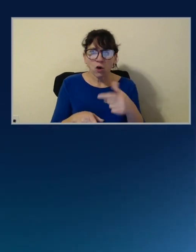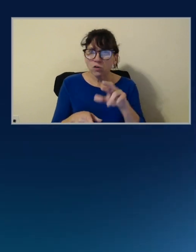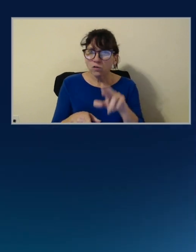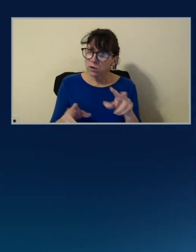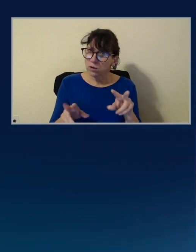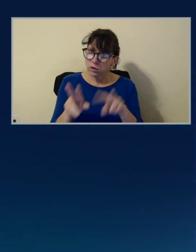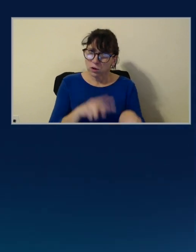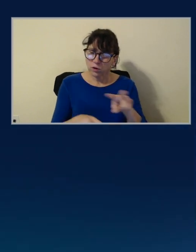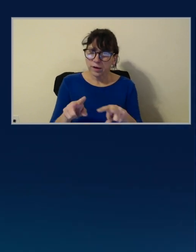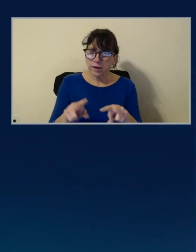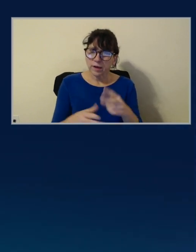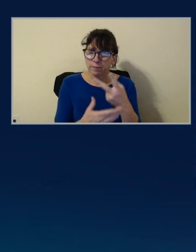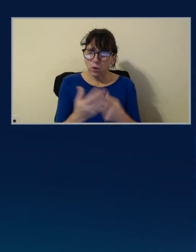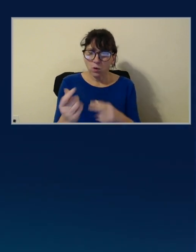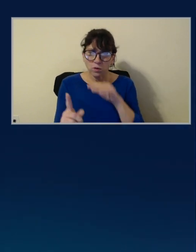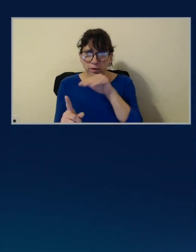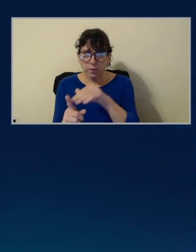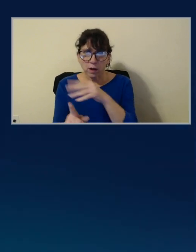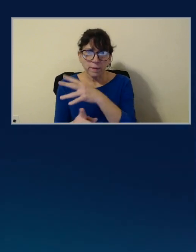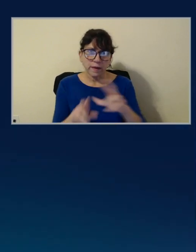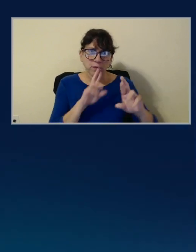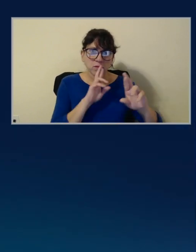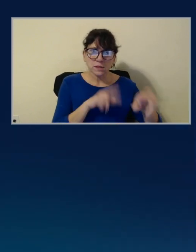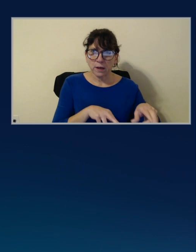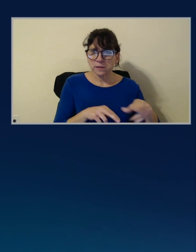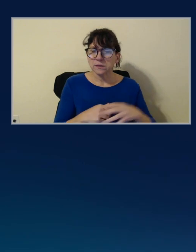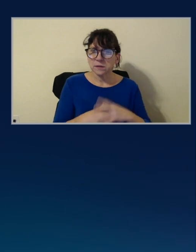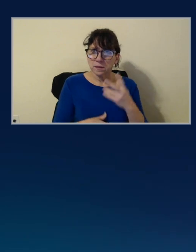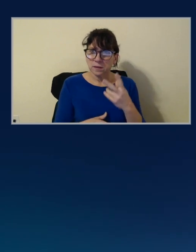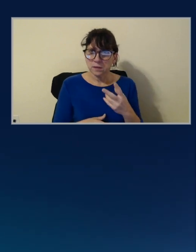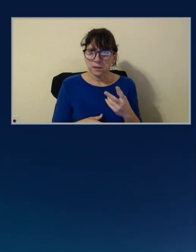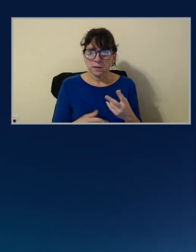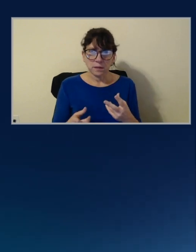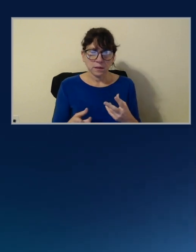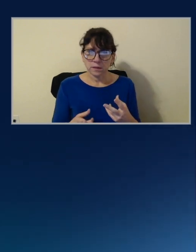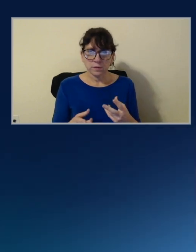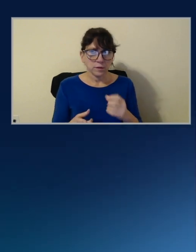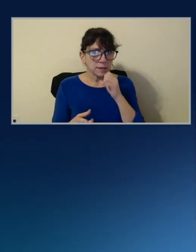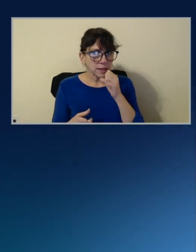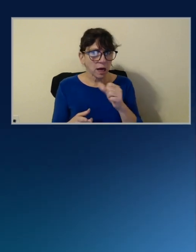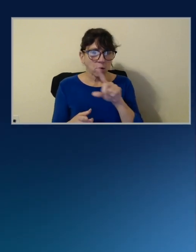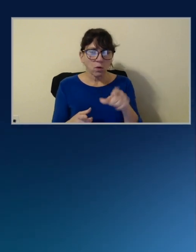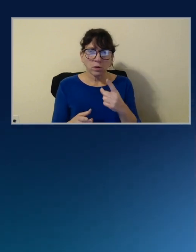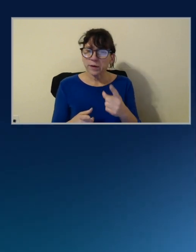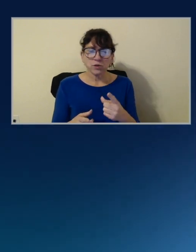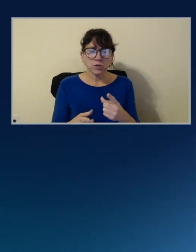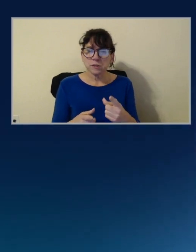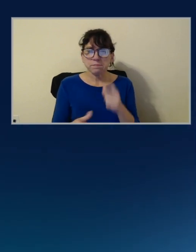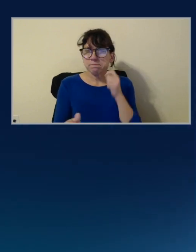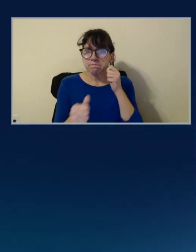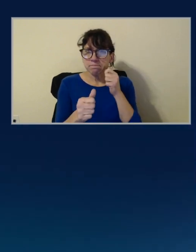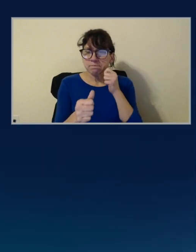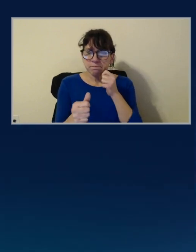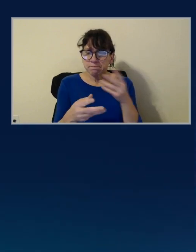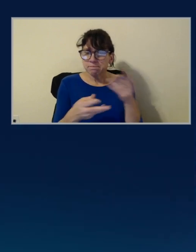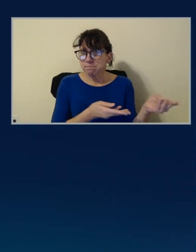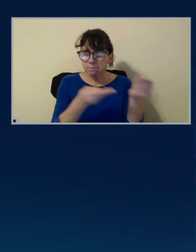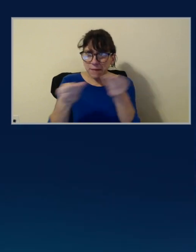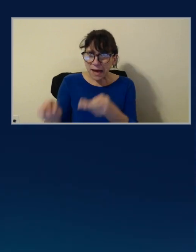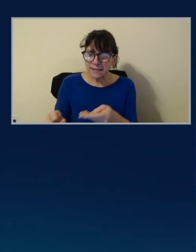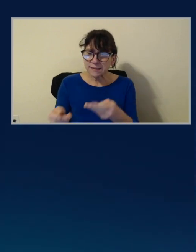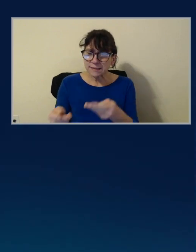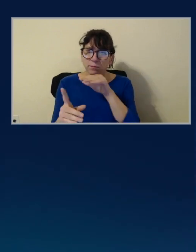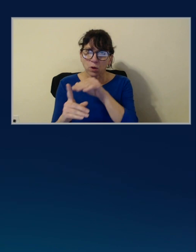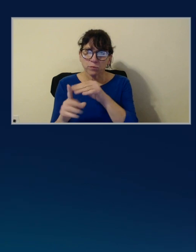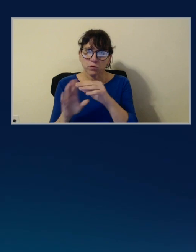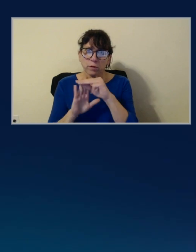prompt and the response of a model. Okay, so it's right. Well, so actually, it doesn't just blindly pass the prompt to the model. It also checks the prompt. It